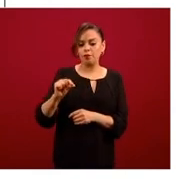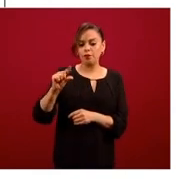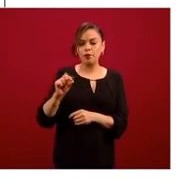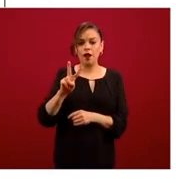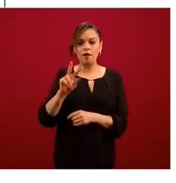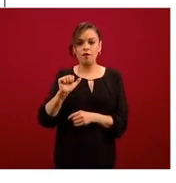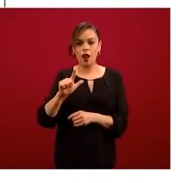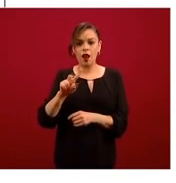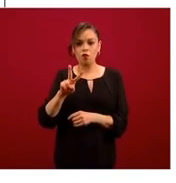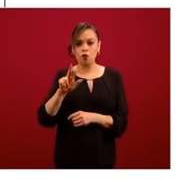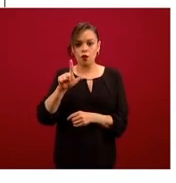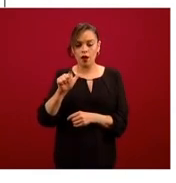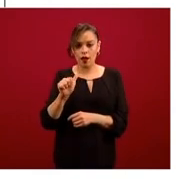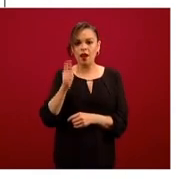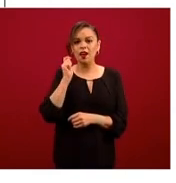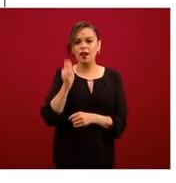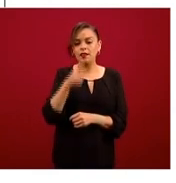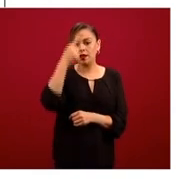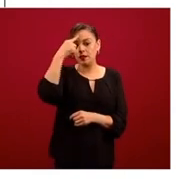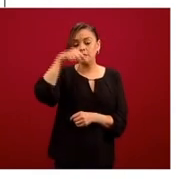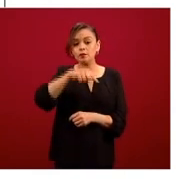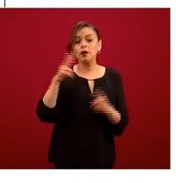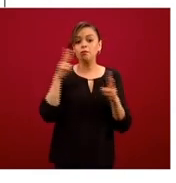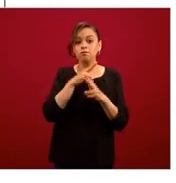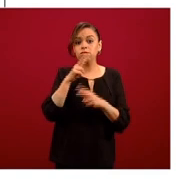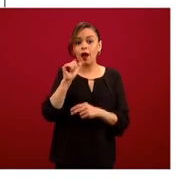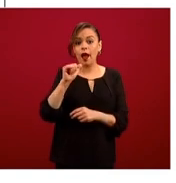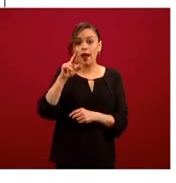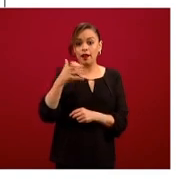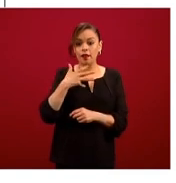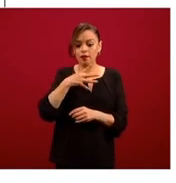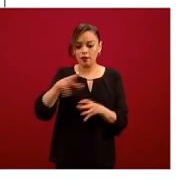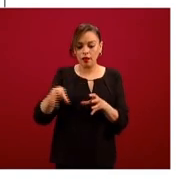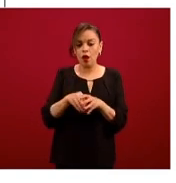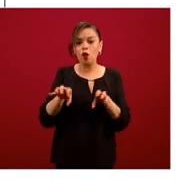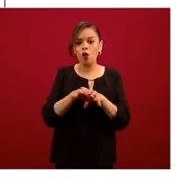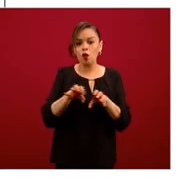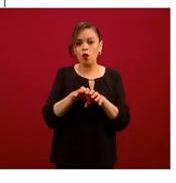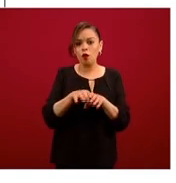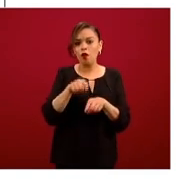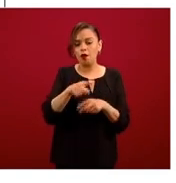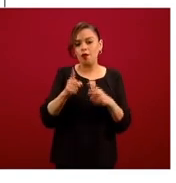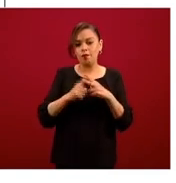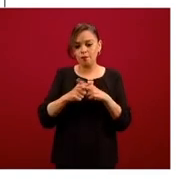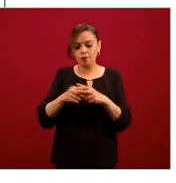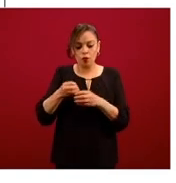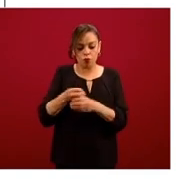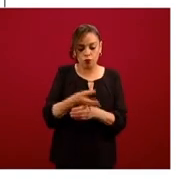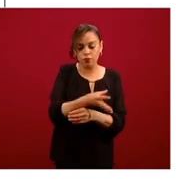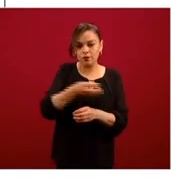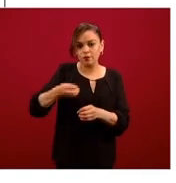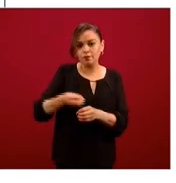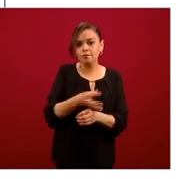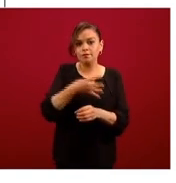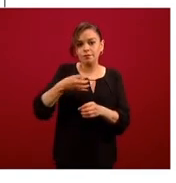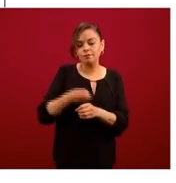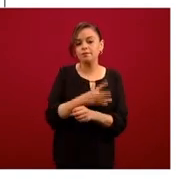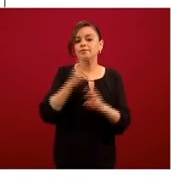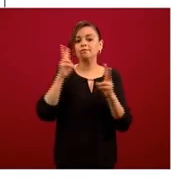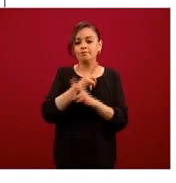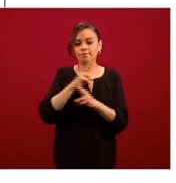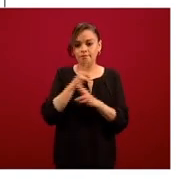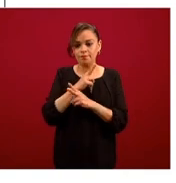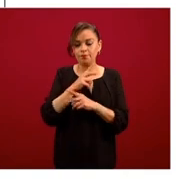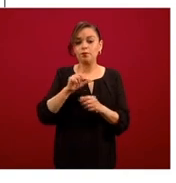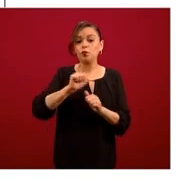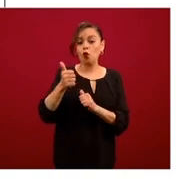ventilator that has a rigid chamber inside, and we call it a piston ventilator,